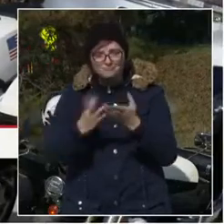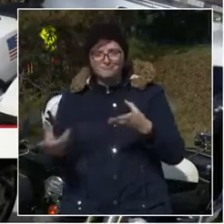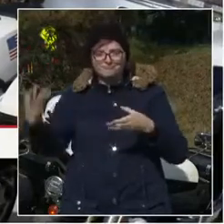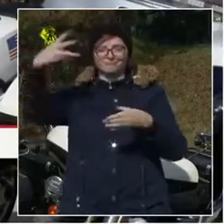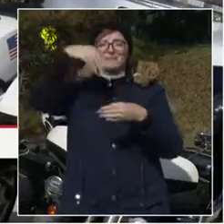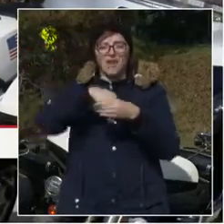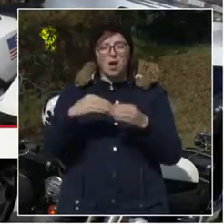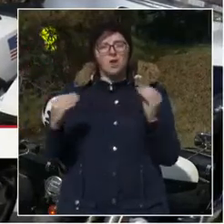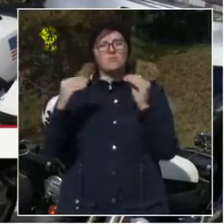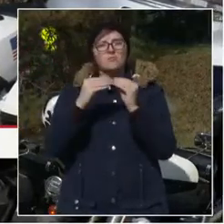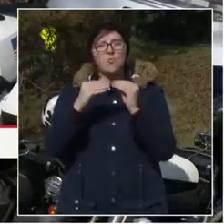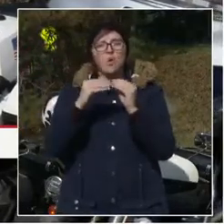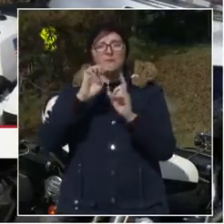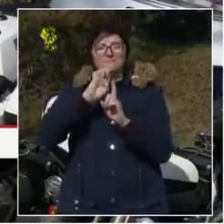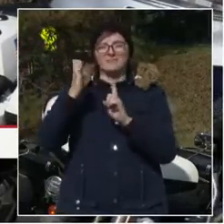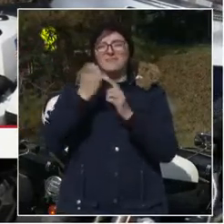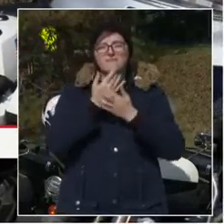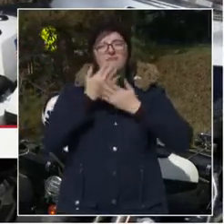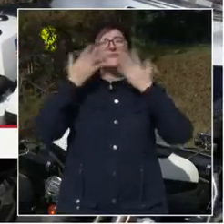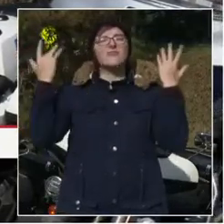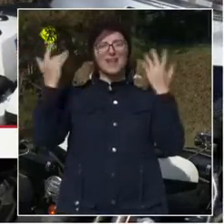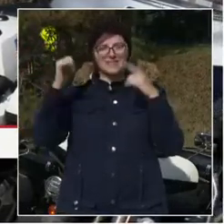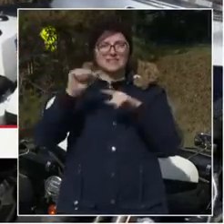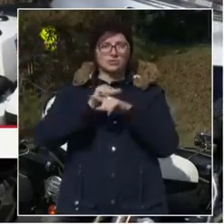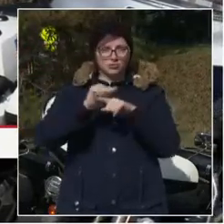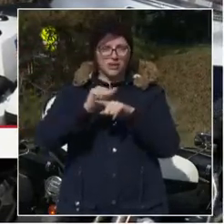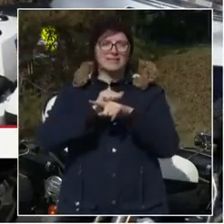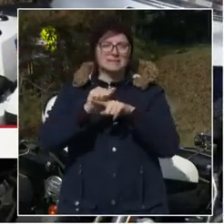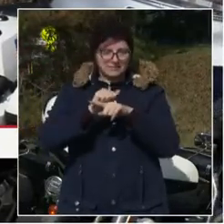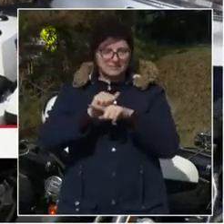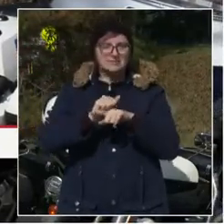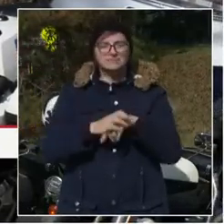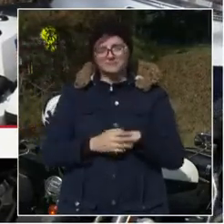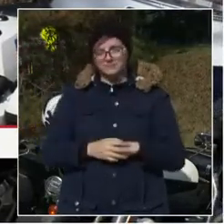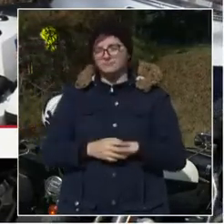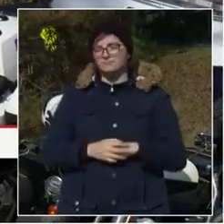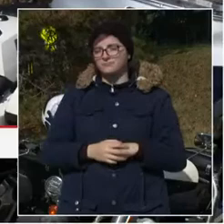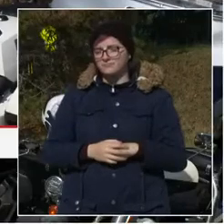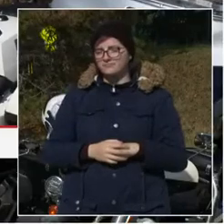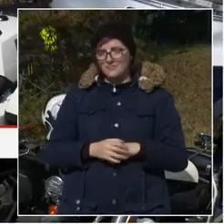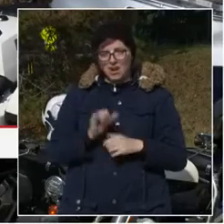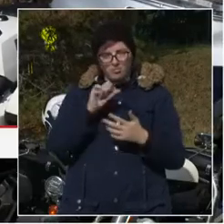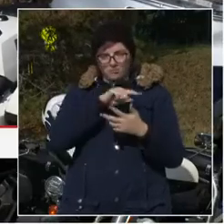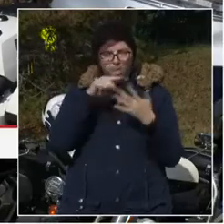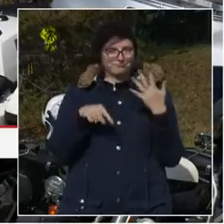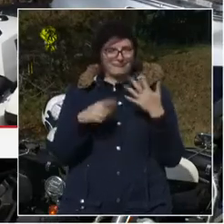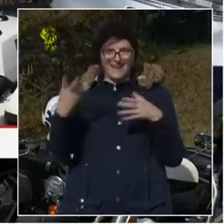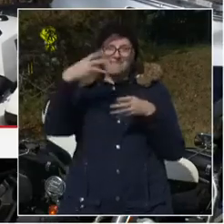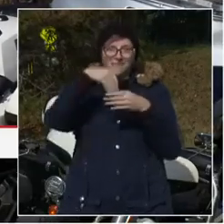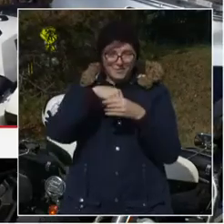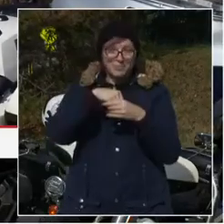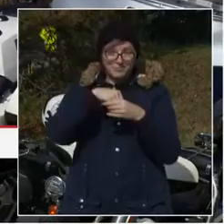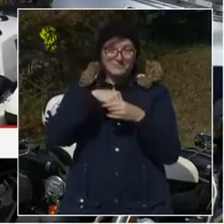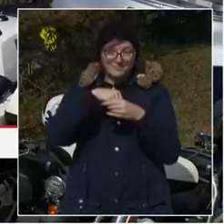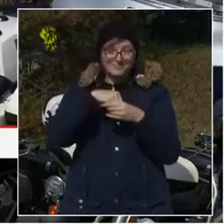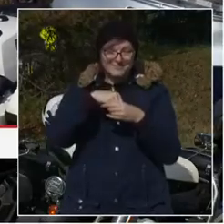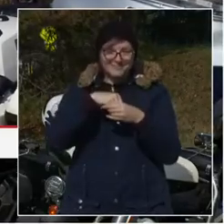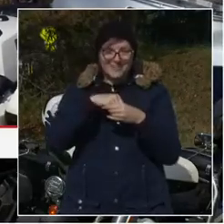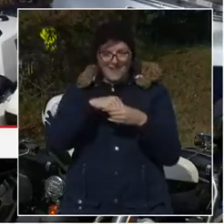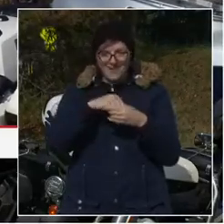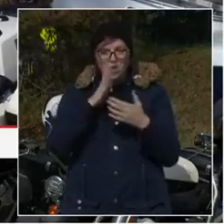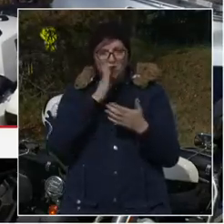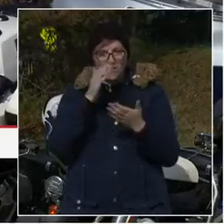include more green job training. And so those are all will be exciting investments that helps